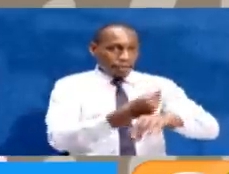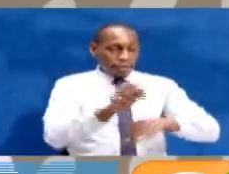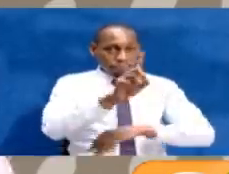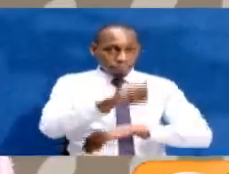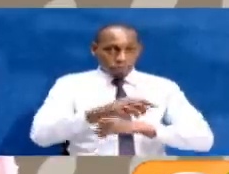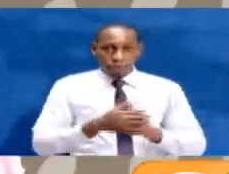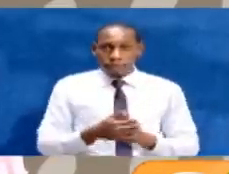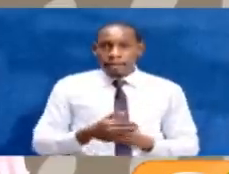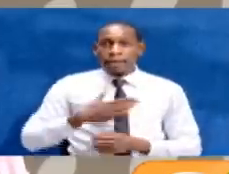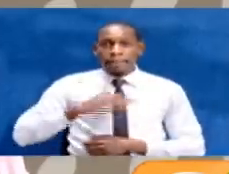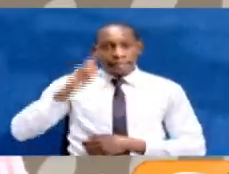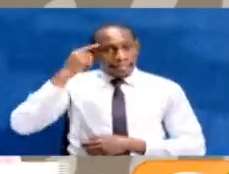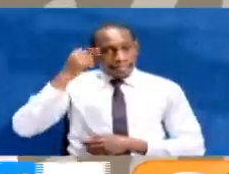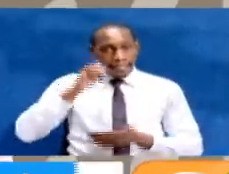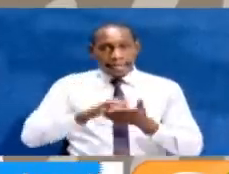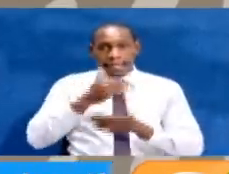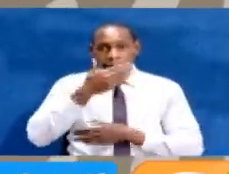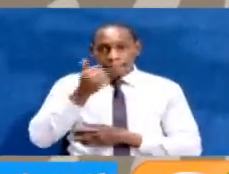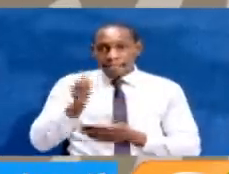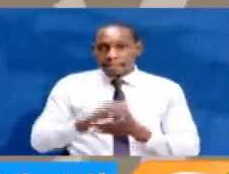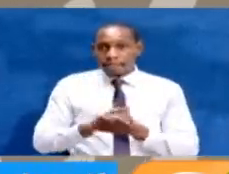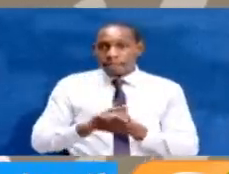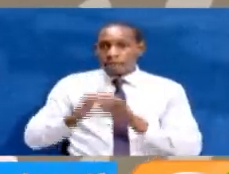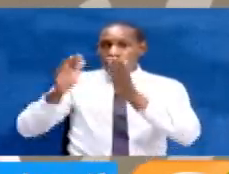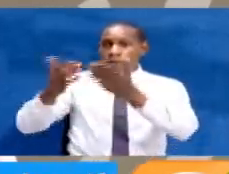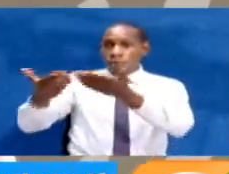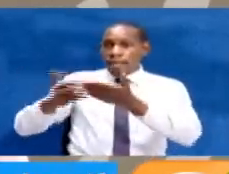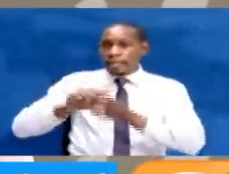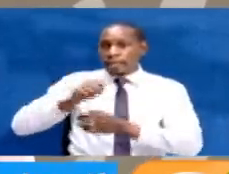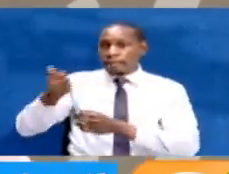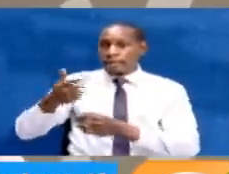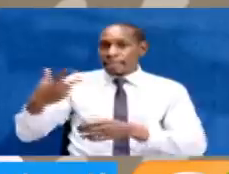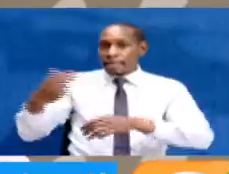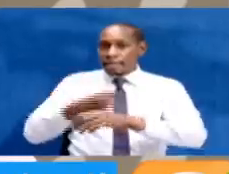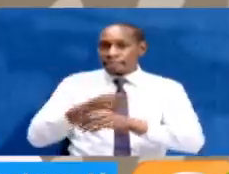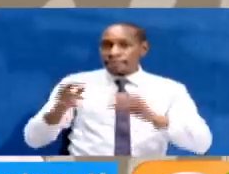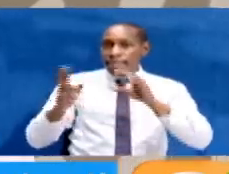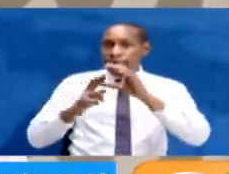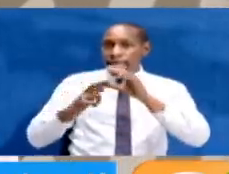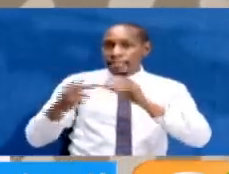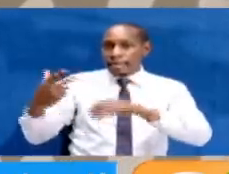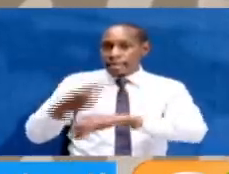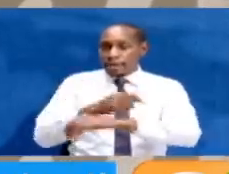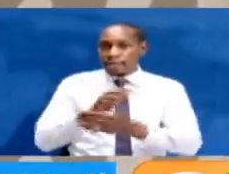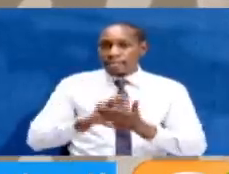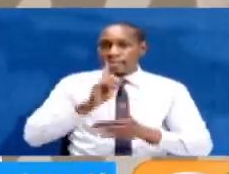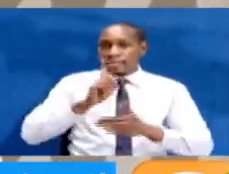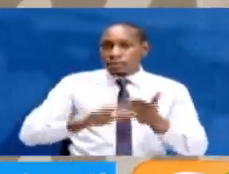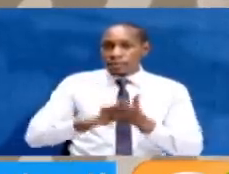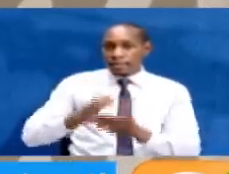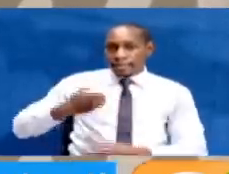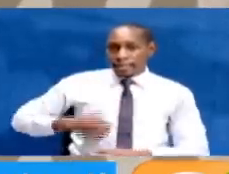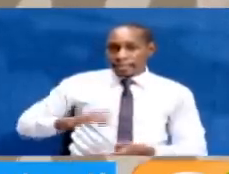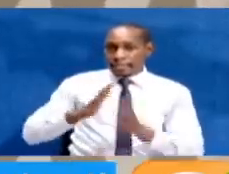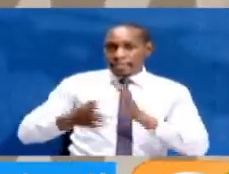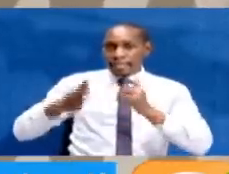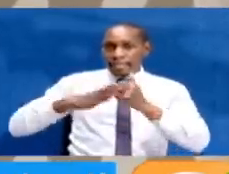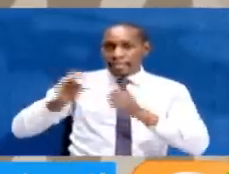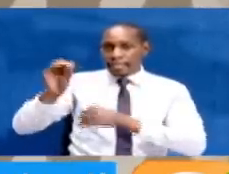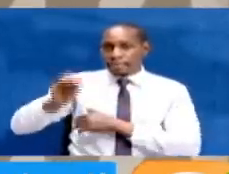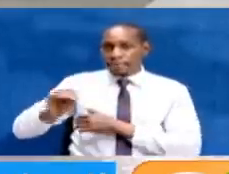its people? I think that's why they should try and open doors now to others. Like now, the Sputnik 5, they're saying its efficacy is about